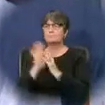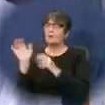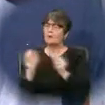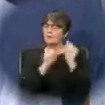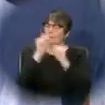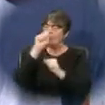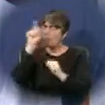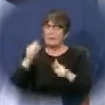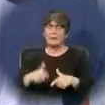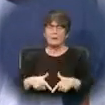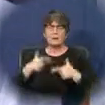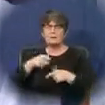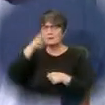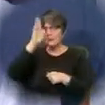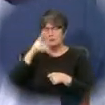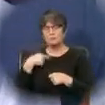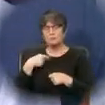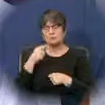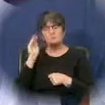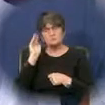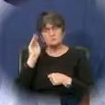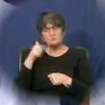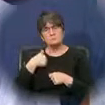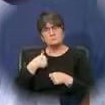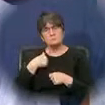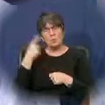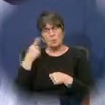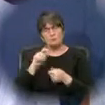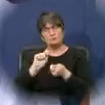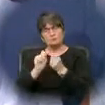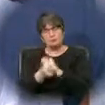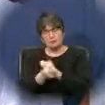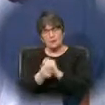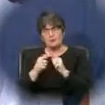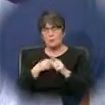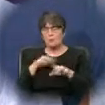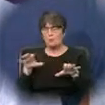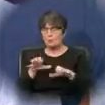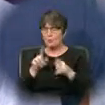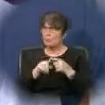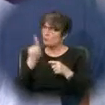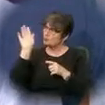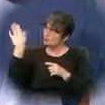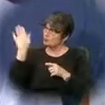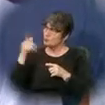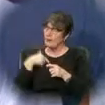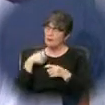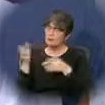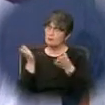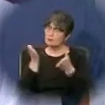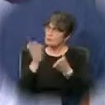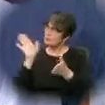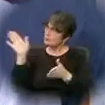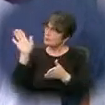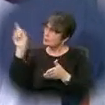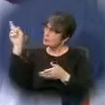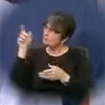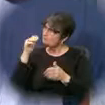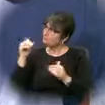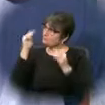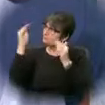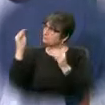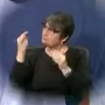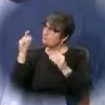Almighty, ever-living God, grant that we may always conform our will to yours and serve your majesty in sincerity of